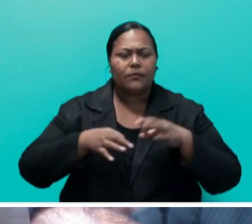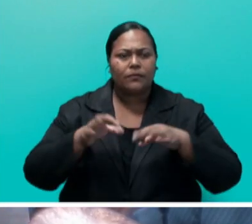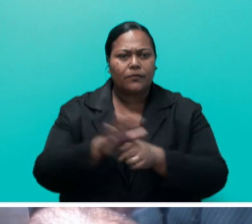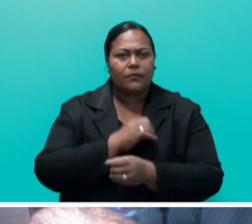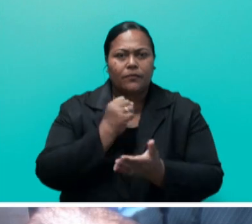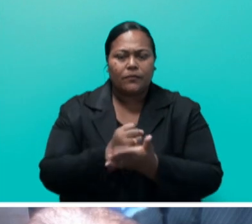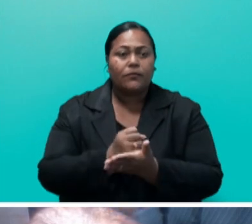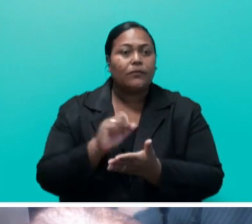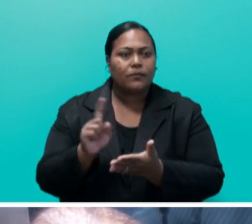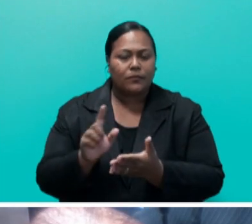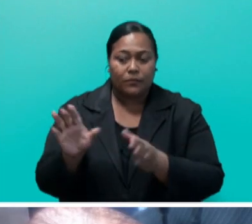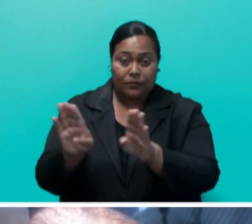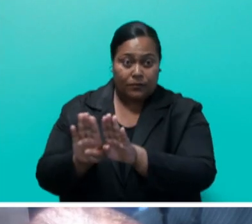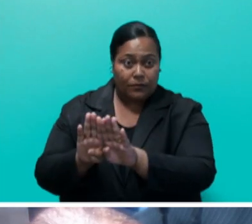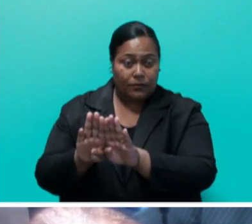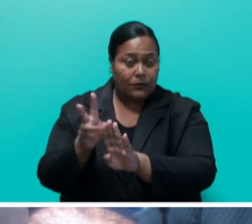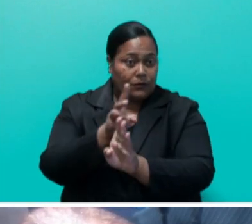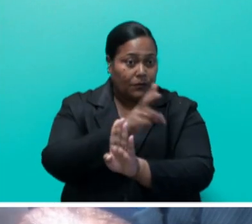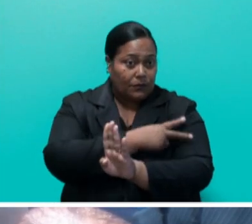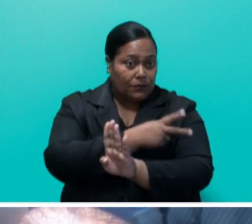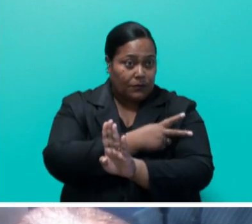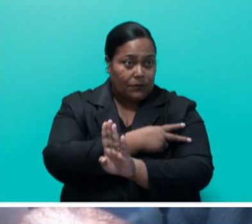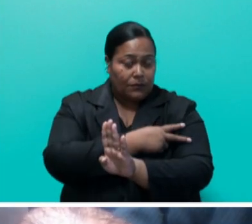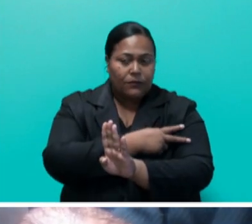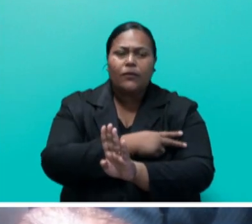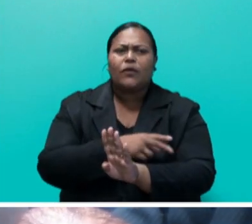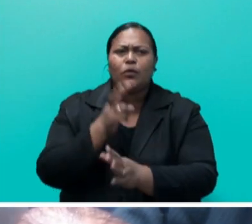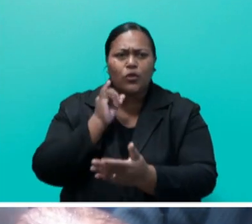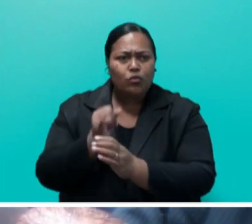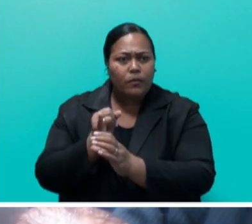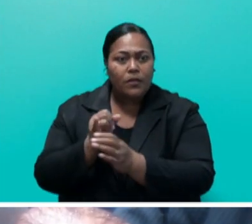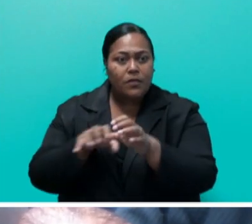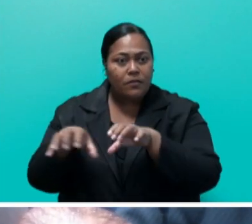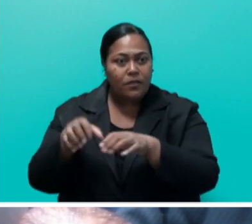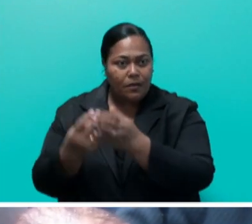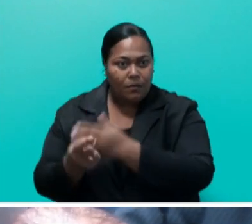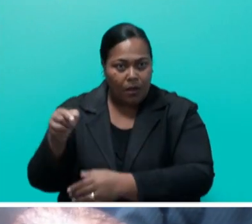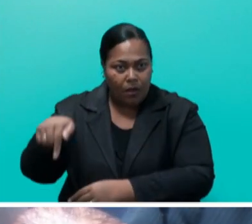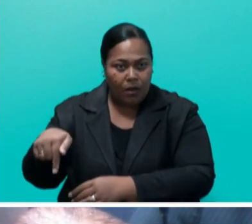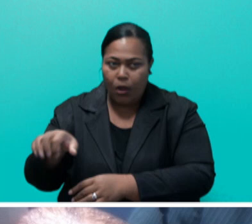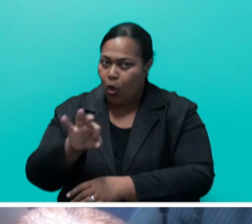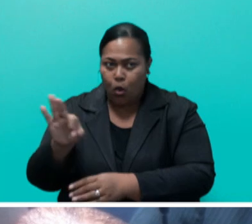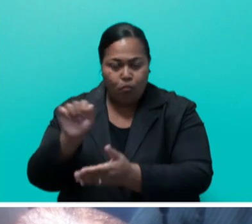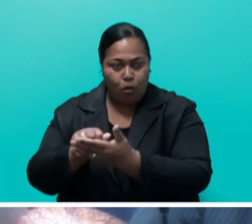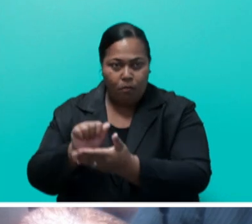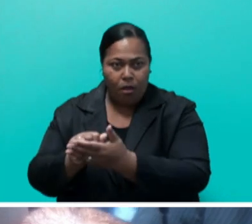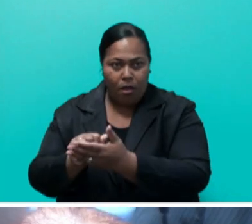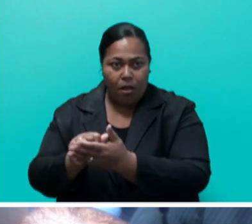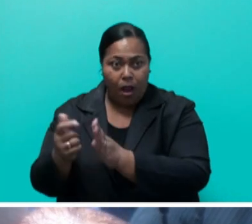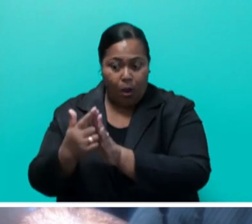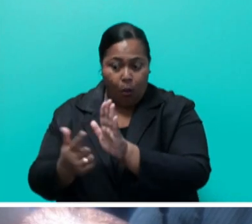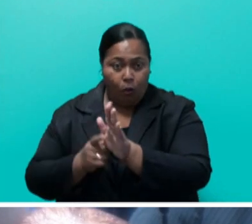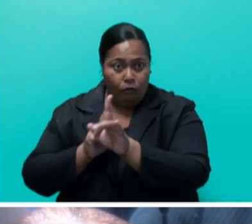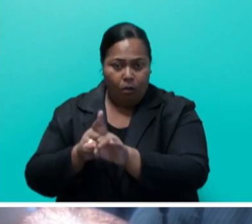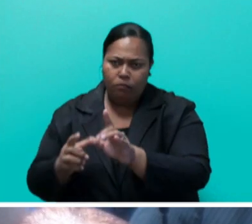security amidst the reported criminal activities and illegal border entries, I provide for Parliament